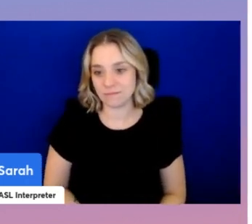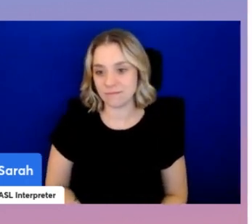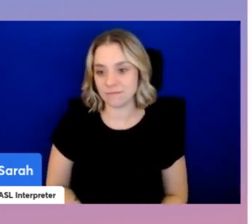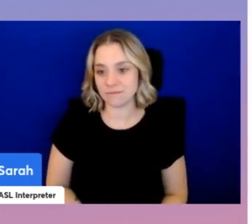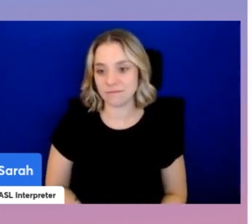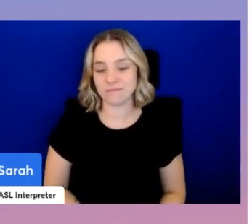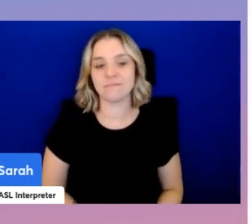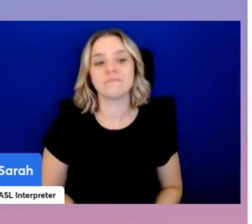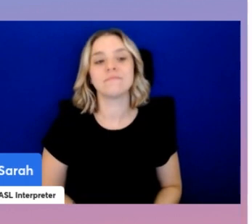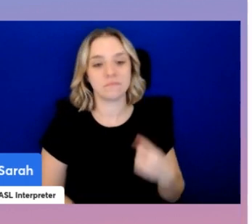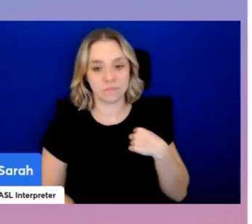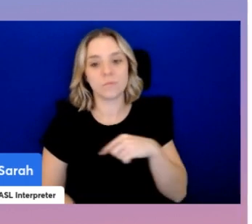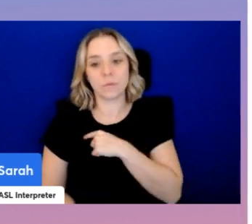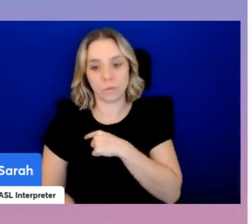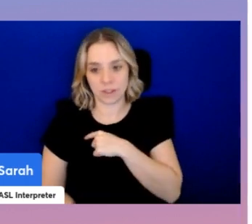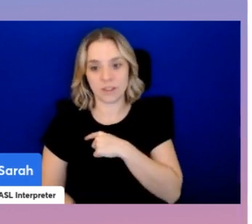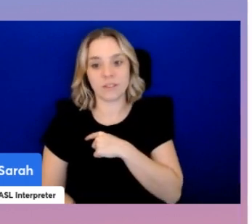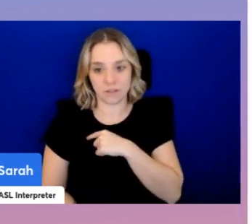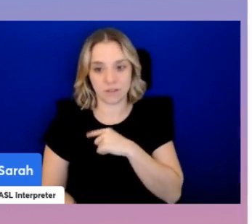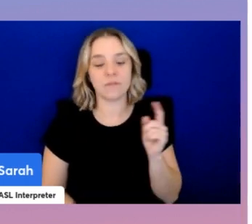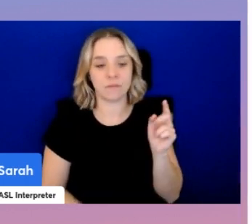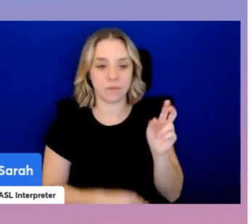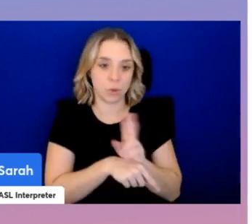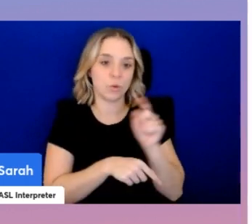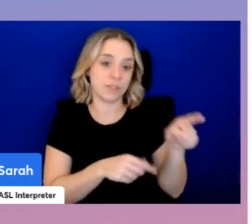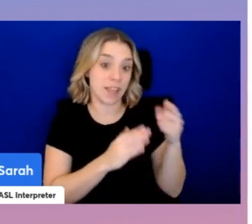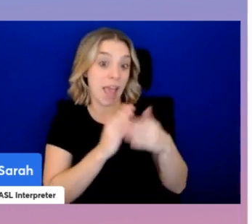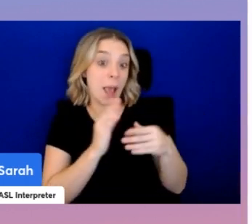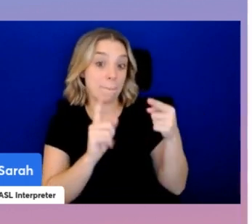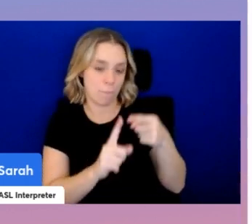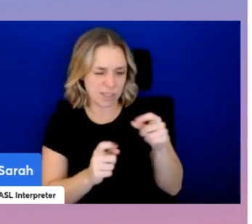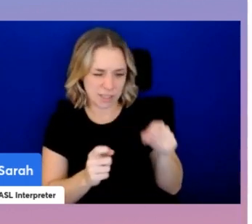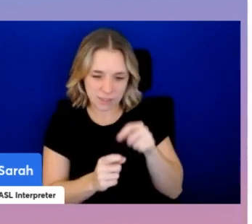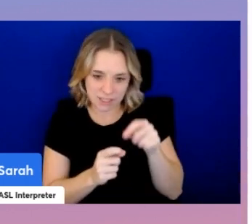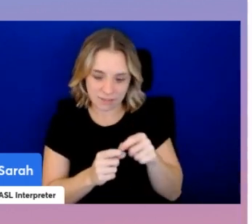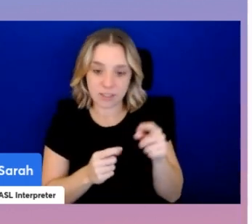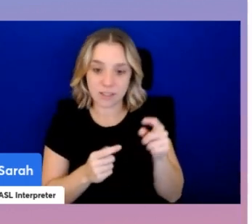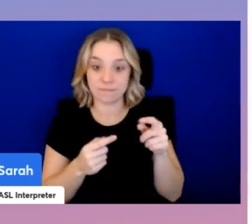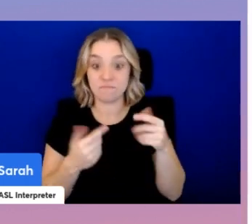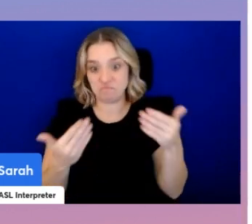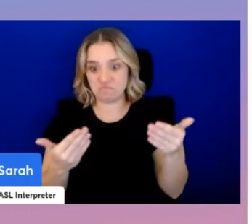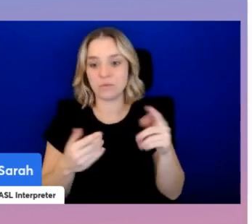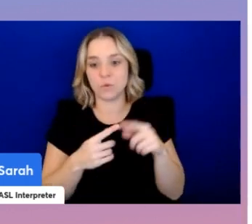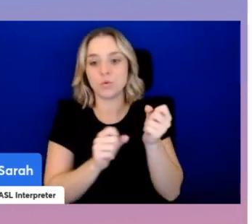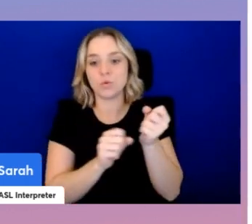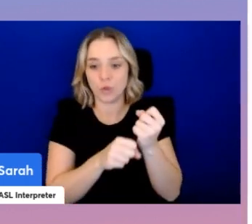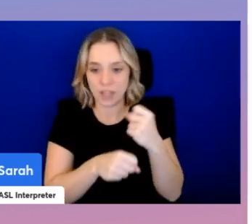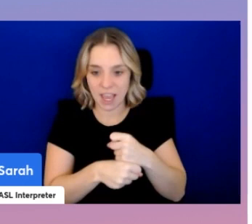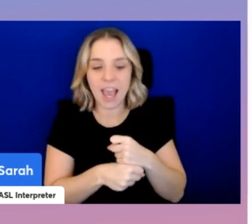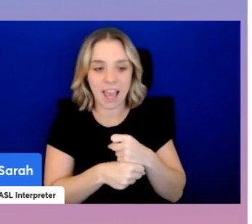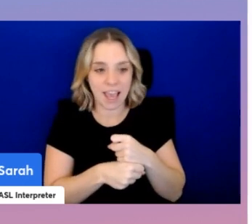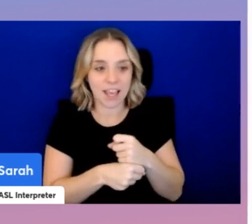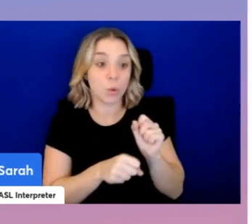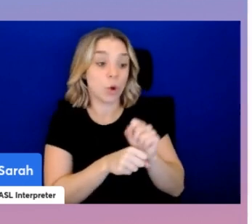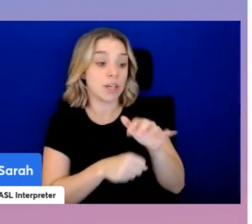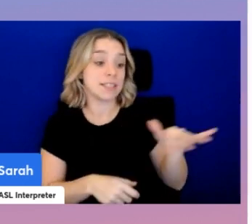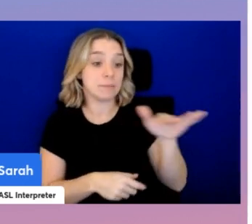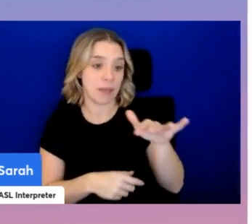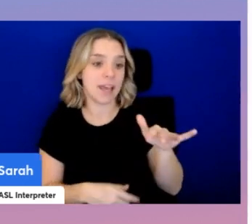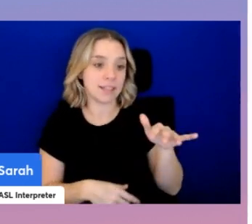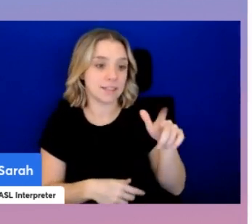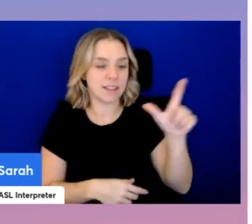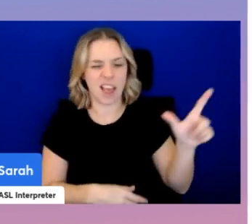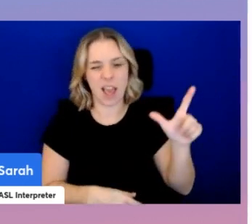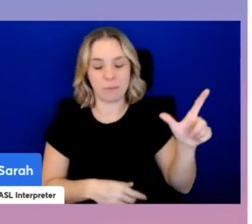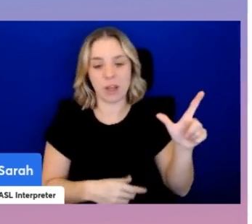We have used these endpoints specifically in order to create a workspace library application